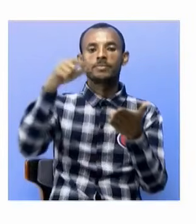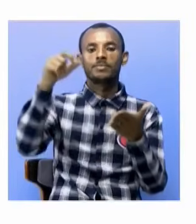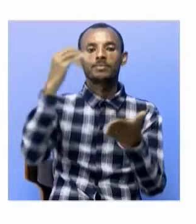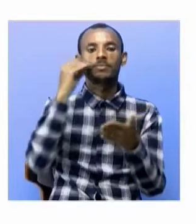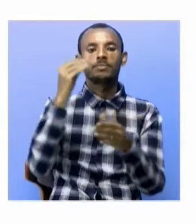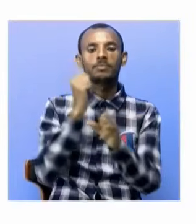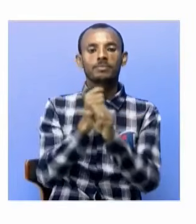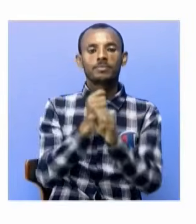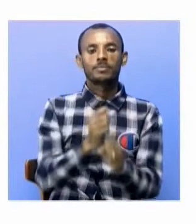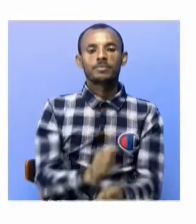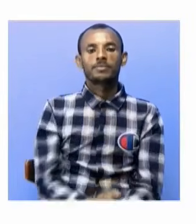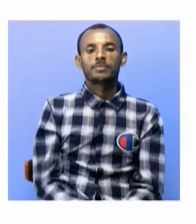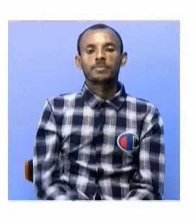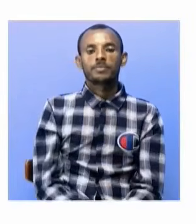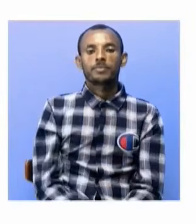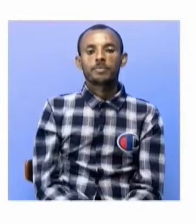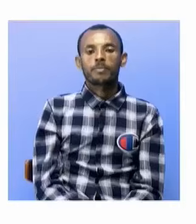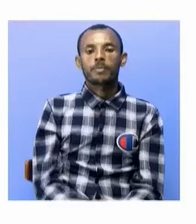The first one,